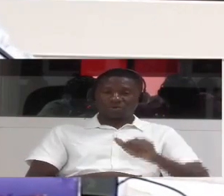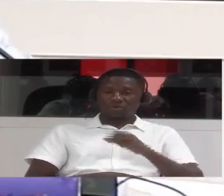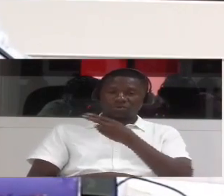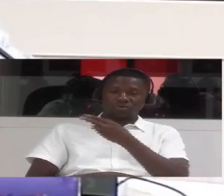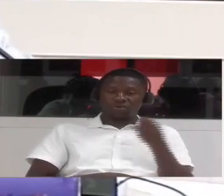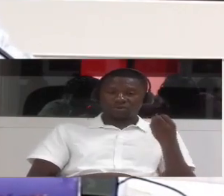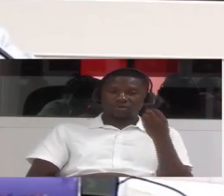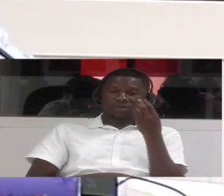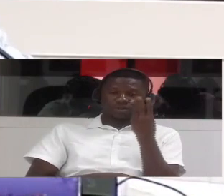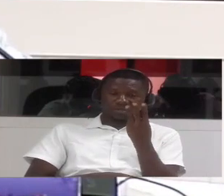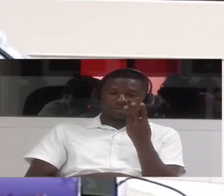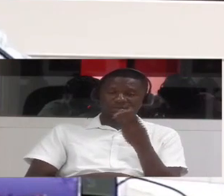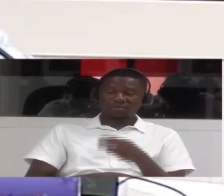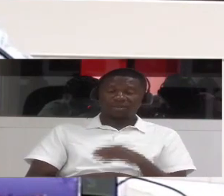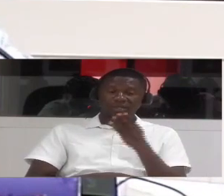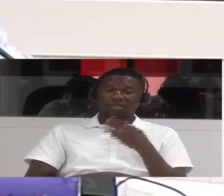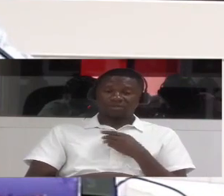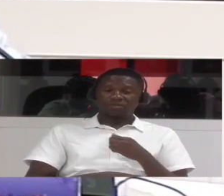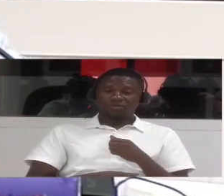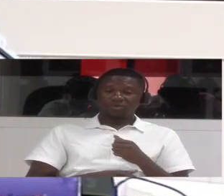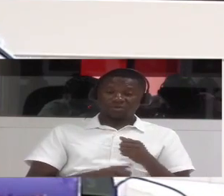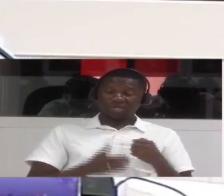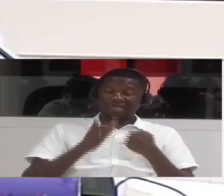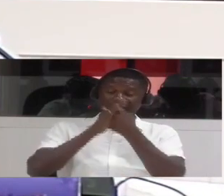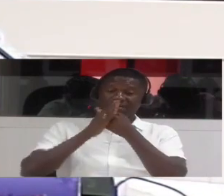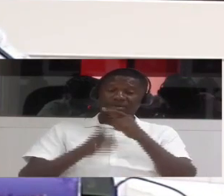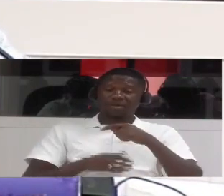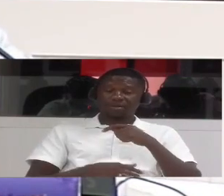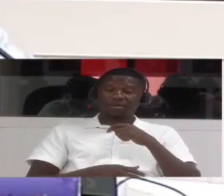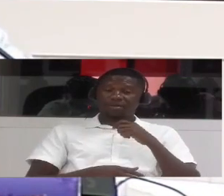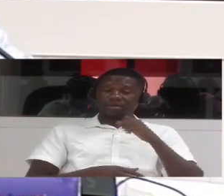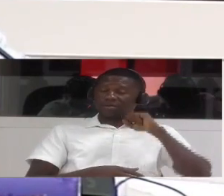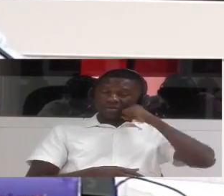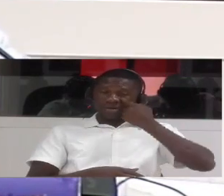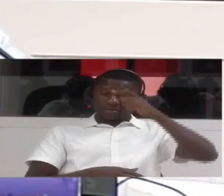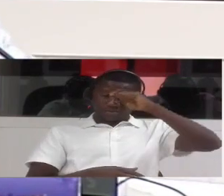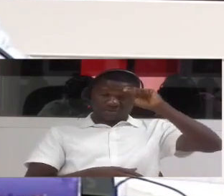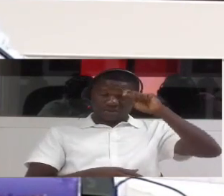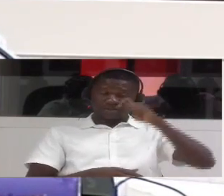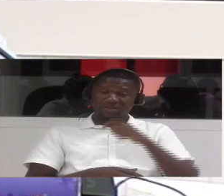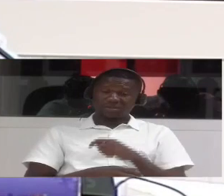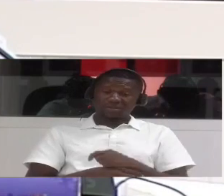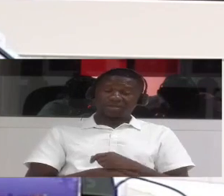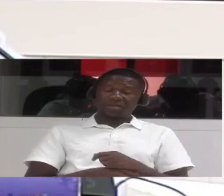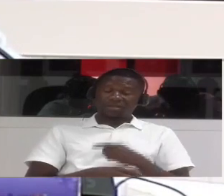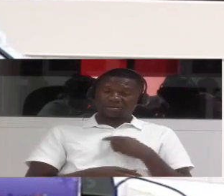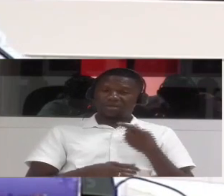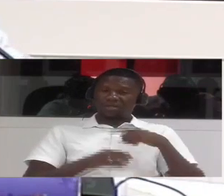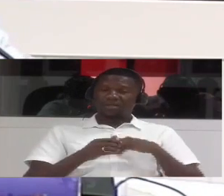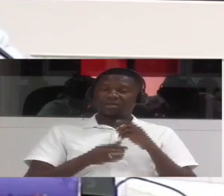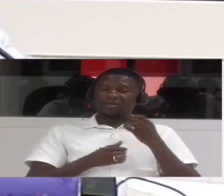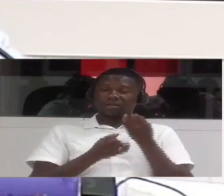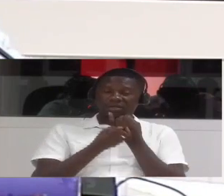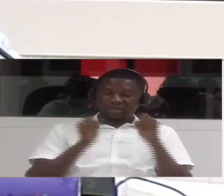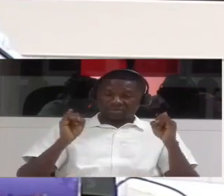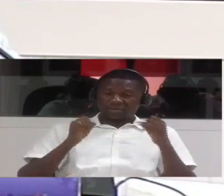by PIU officers while he was at Independent. I think it was outside the premises